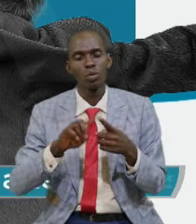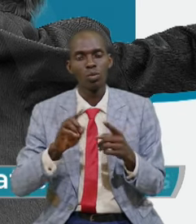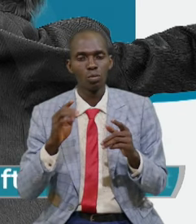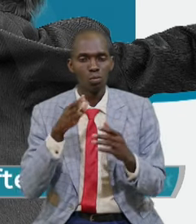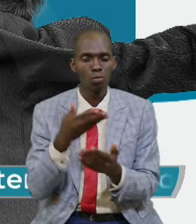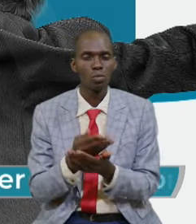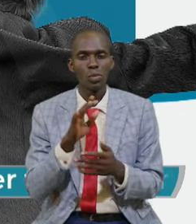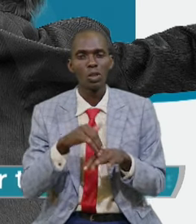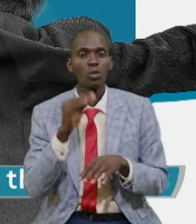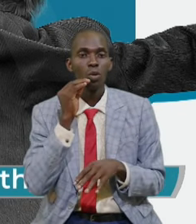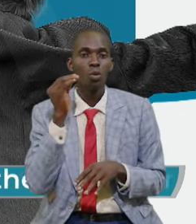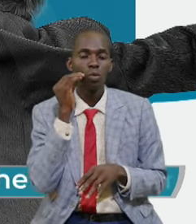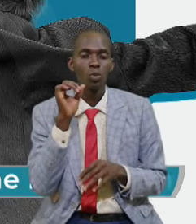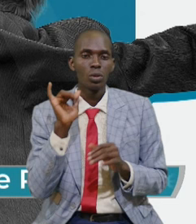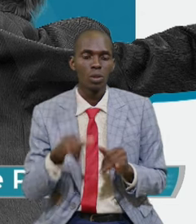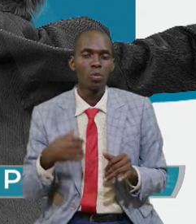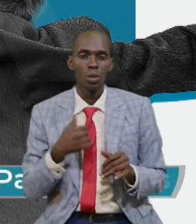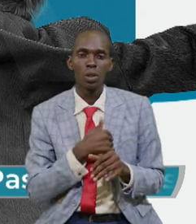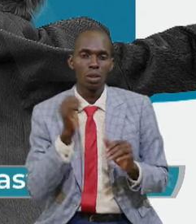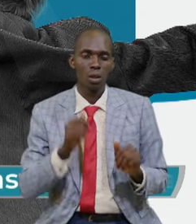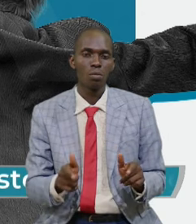correct phone number.